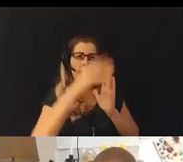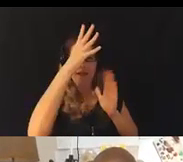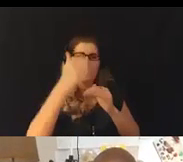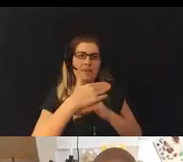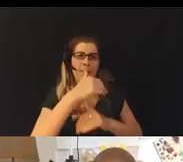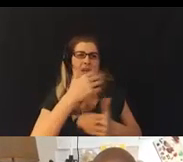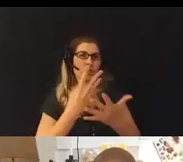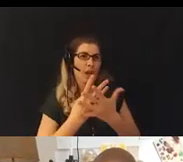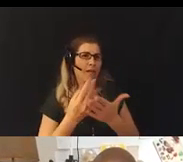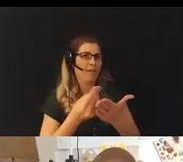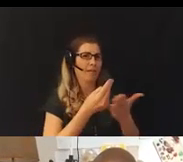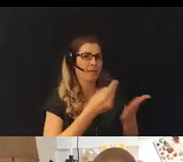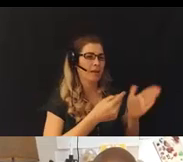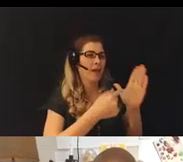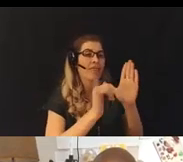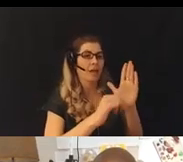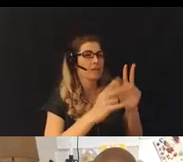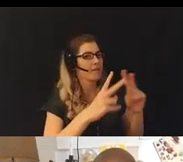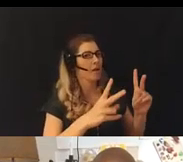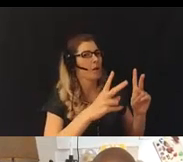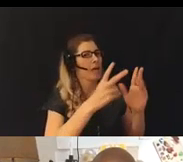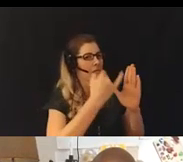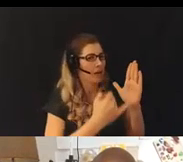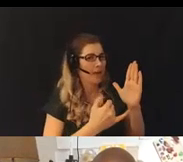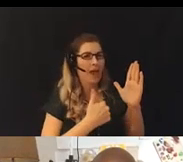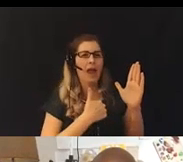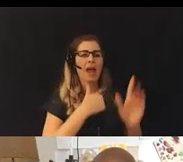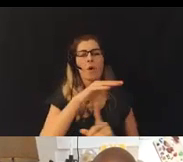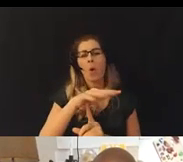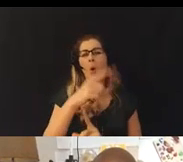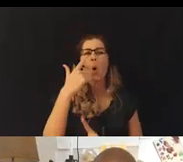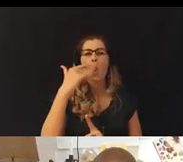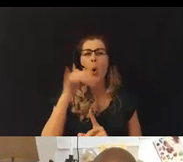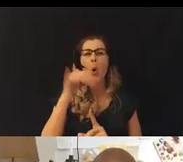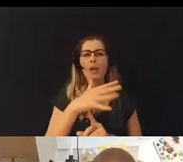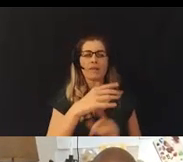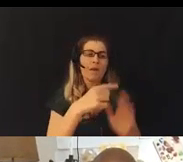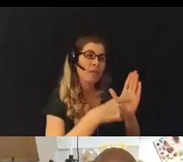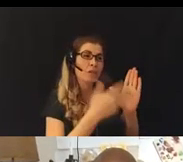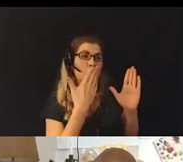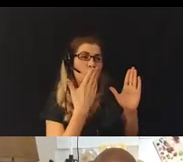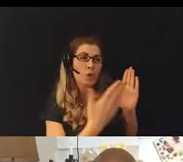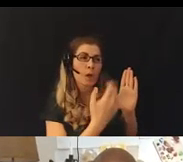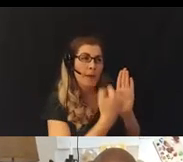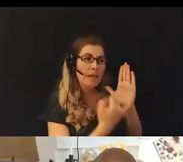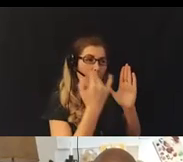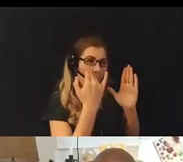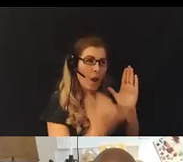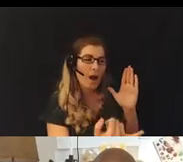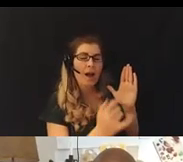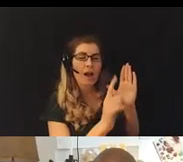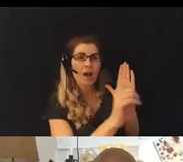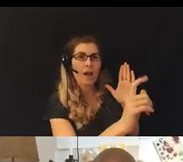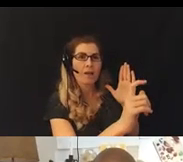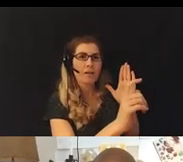right? And it's a very realistic painting. It's got gold leaf around it. And I ask students, why is this a good painting? Is it a good painting? Why or why not? Most